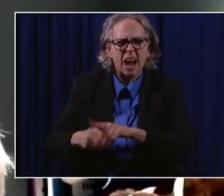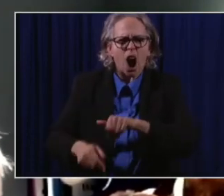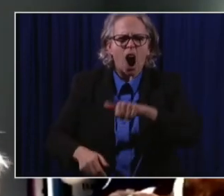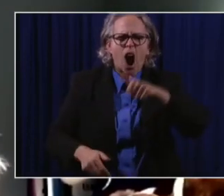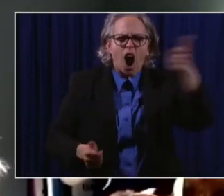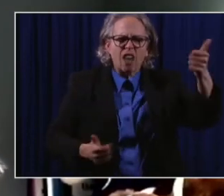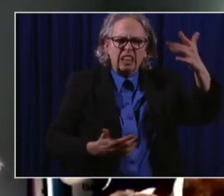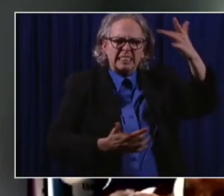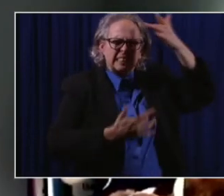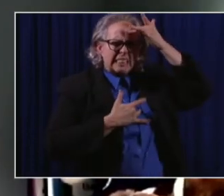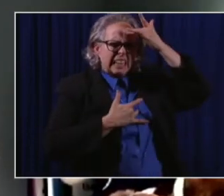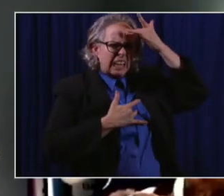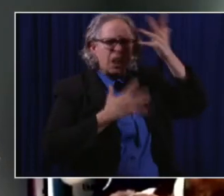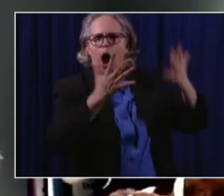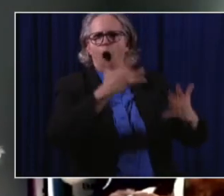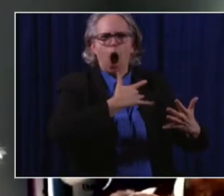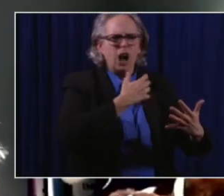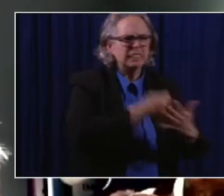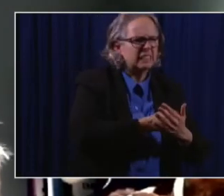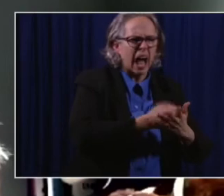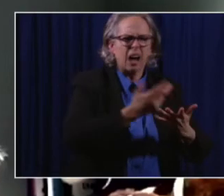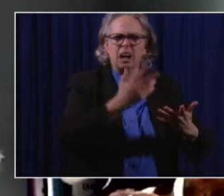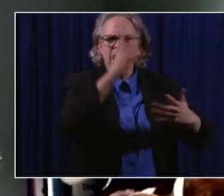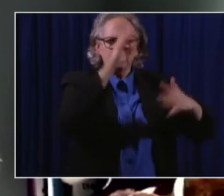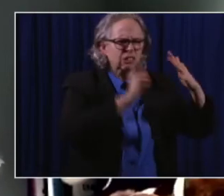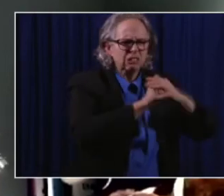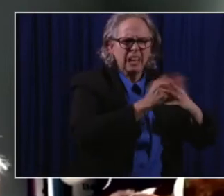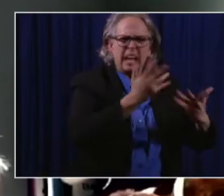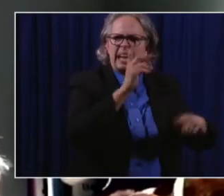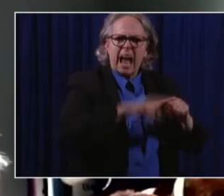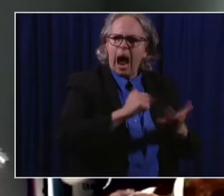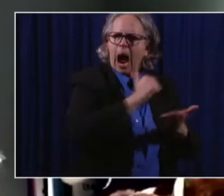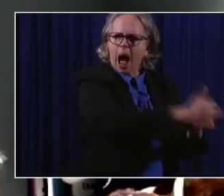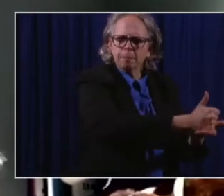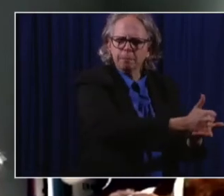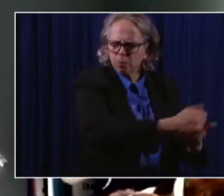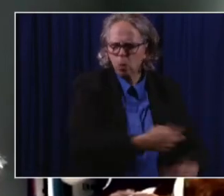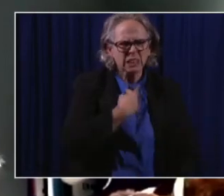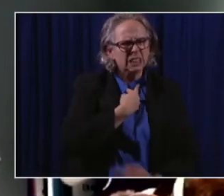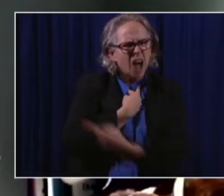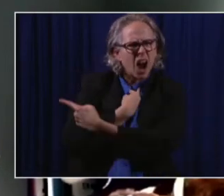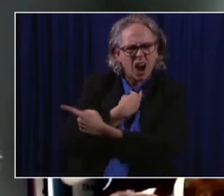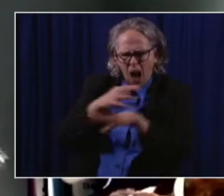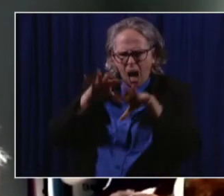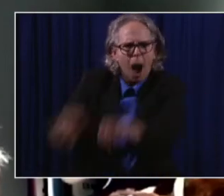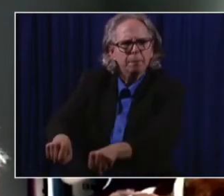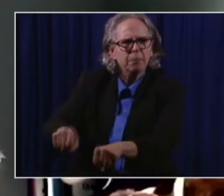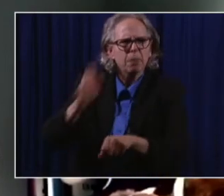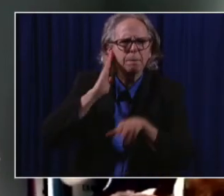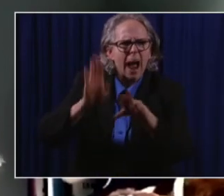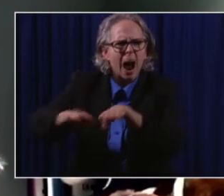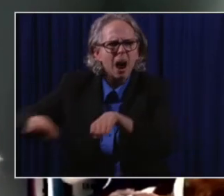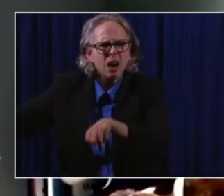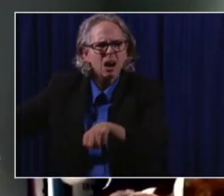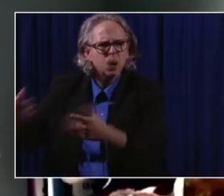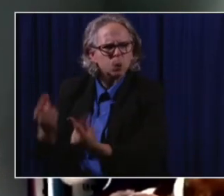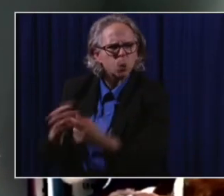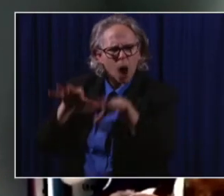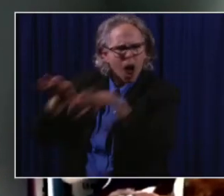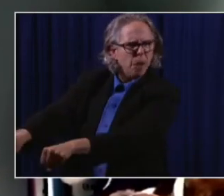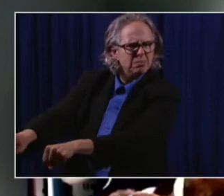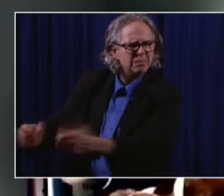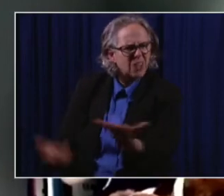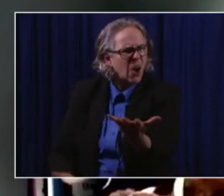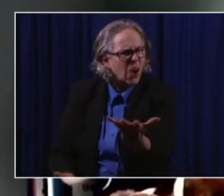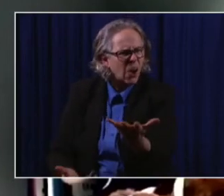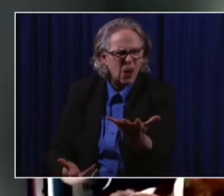to have COVID and even if you had immunity, if all this happens, you don't have a bed for your heart attack, for your stroke, for